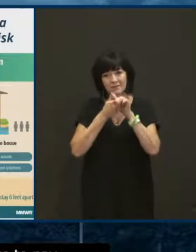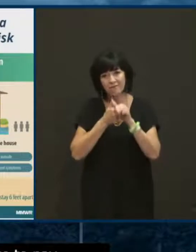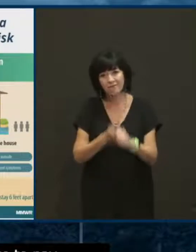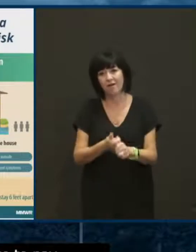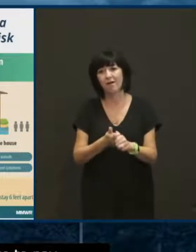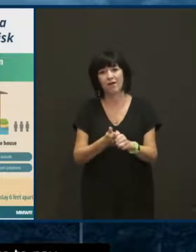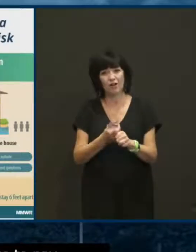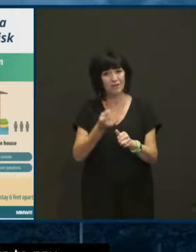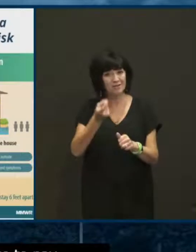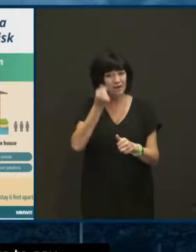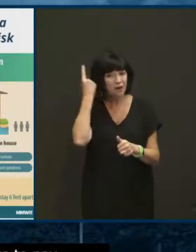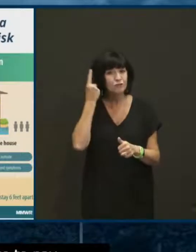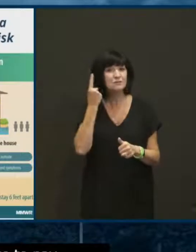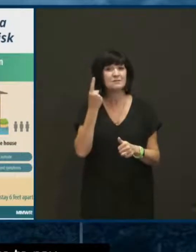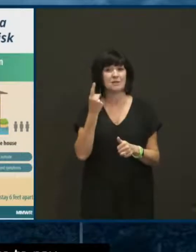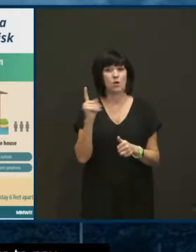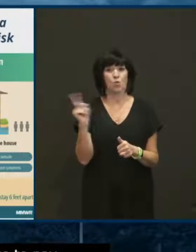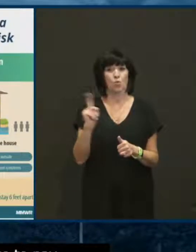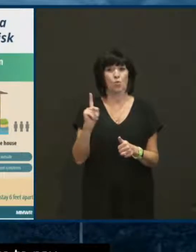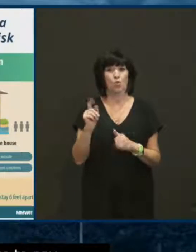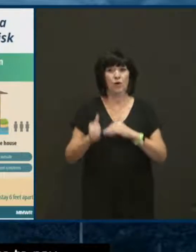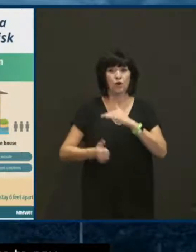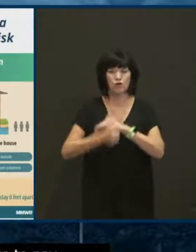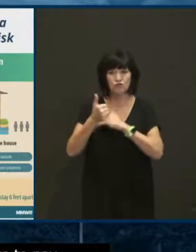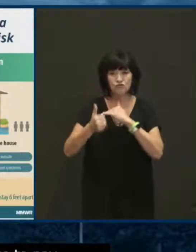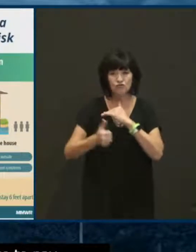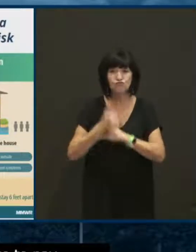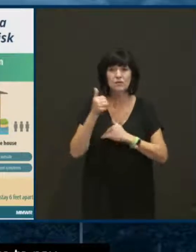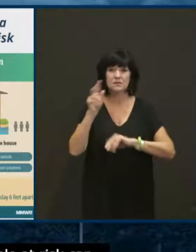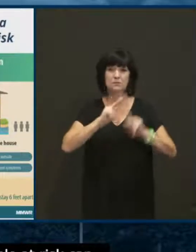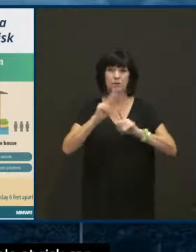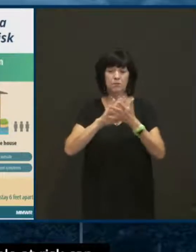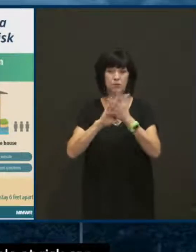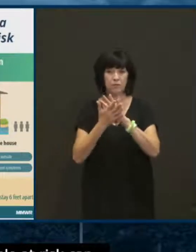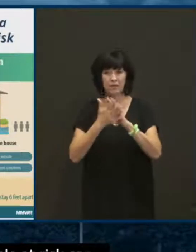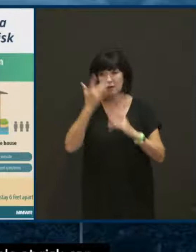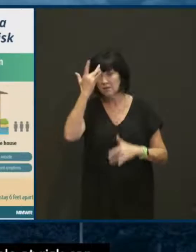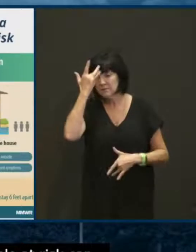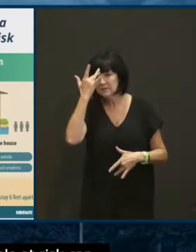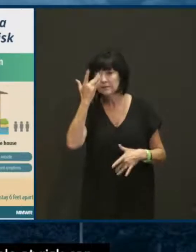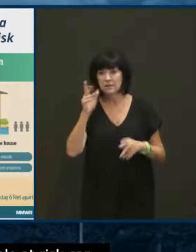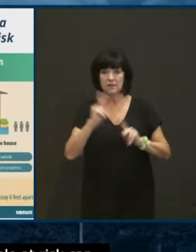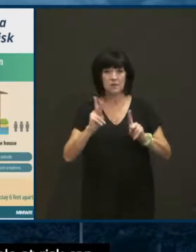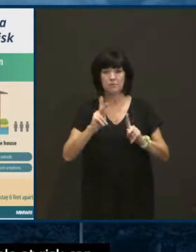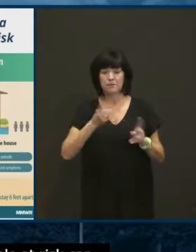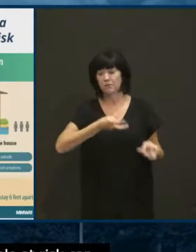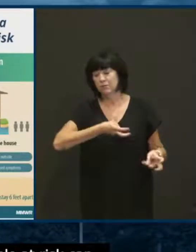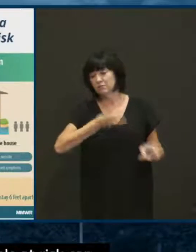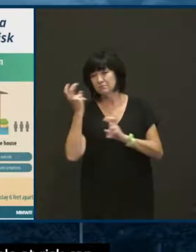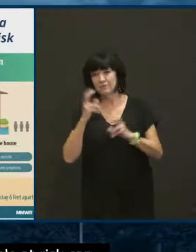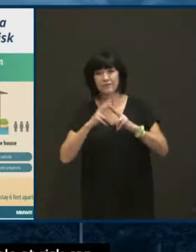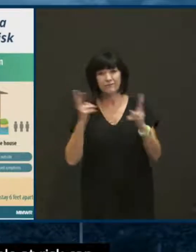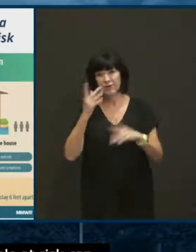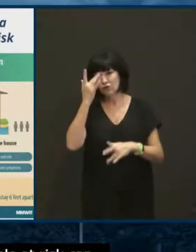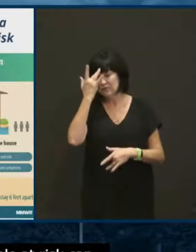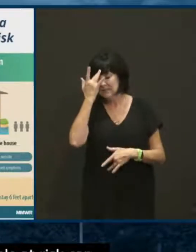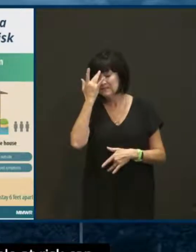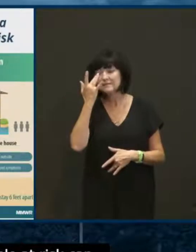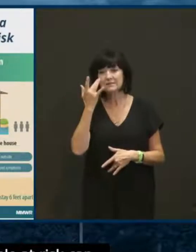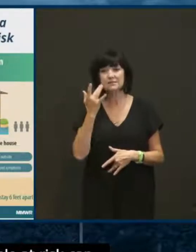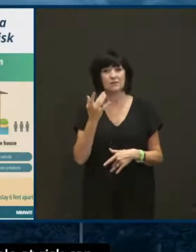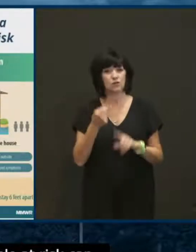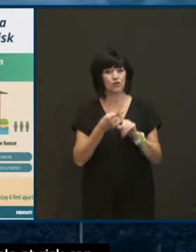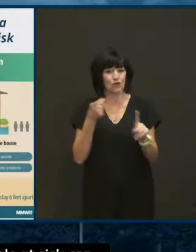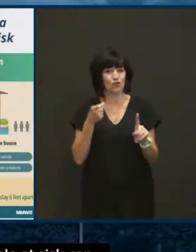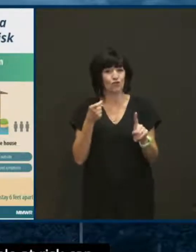people at risk can become ill and become very sick from this, but also this really drives a